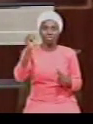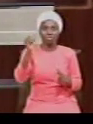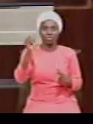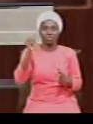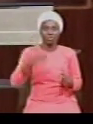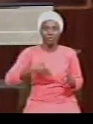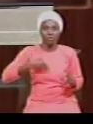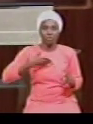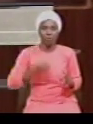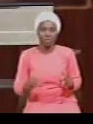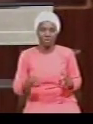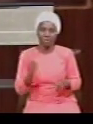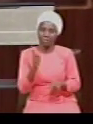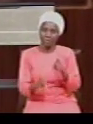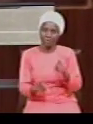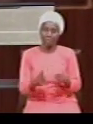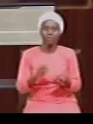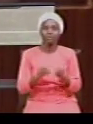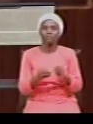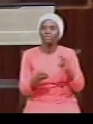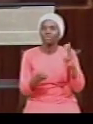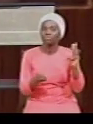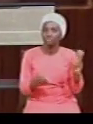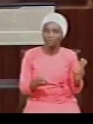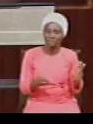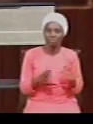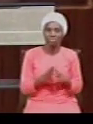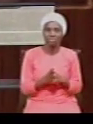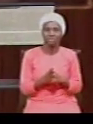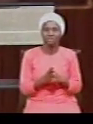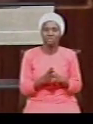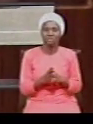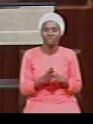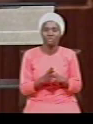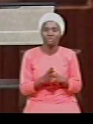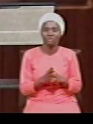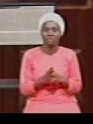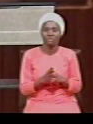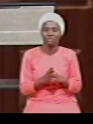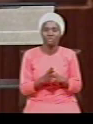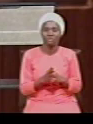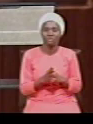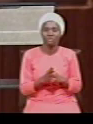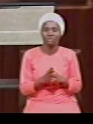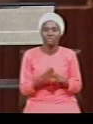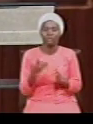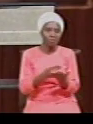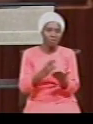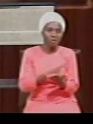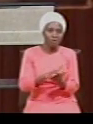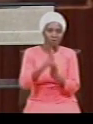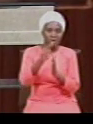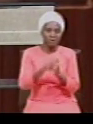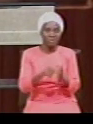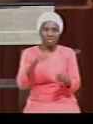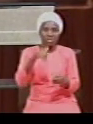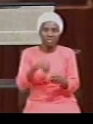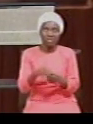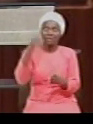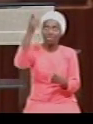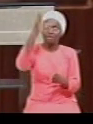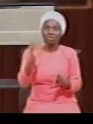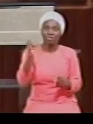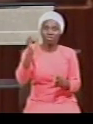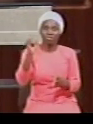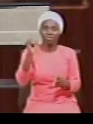willing people. Number two, the beauties of holiness in God's